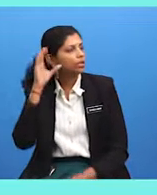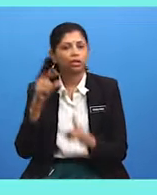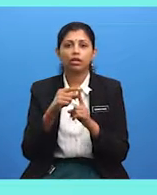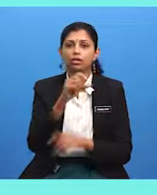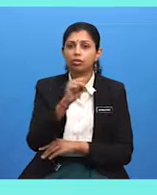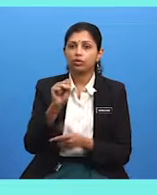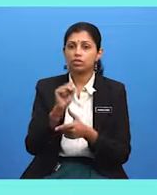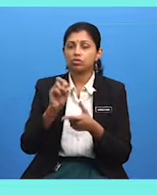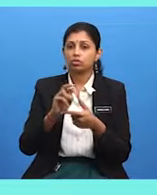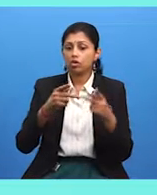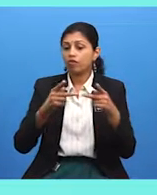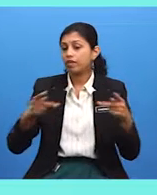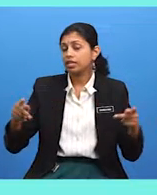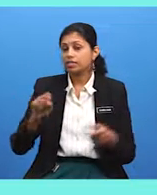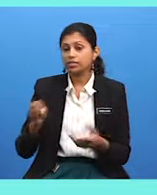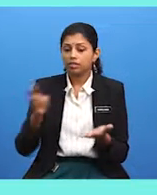that are repeated.